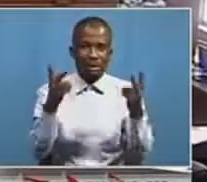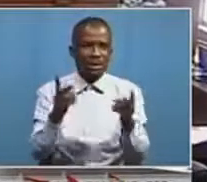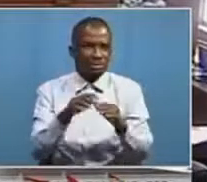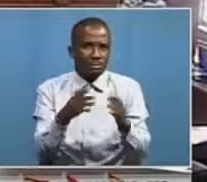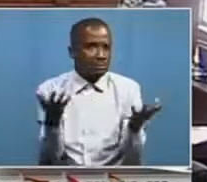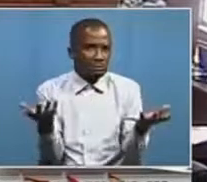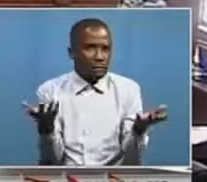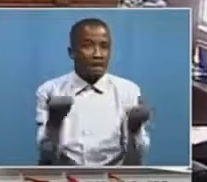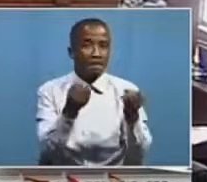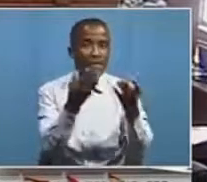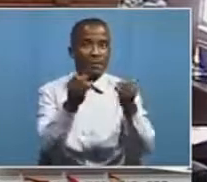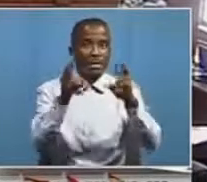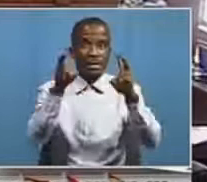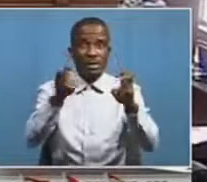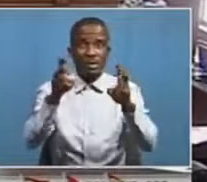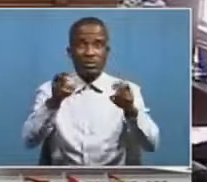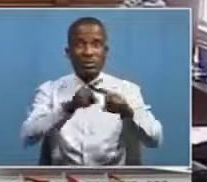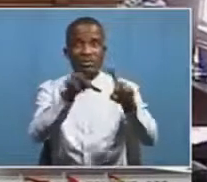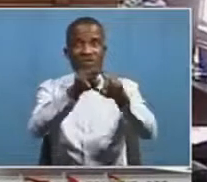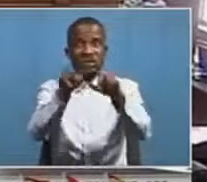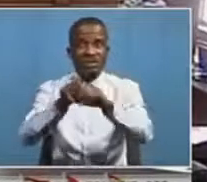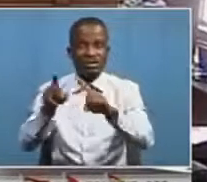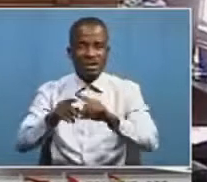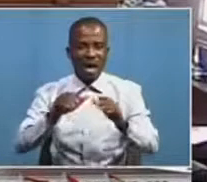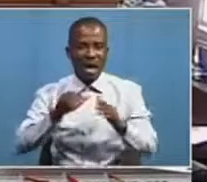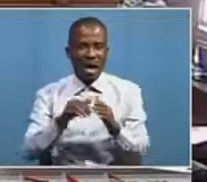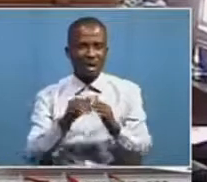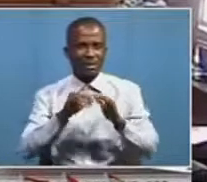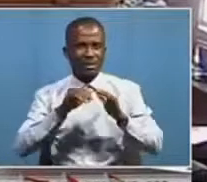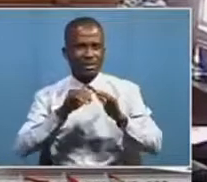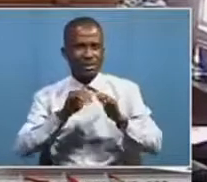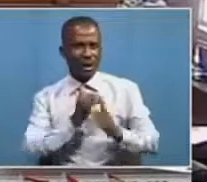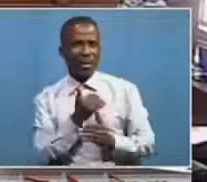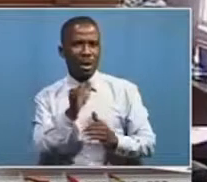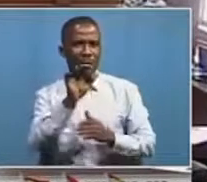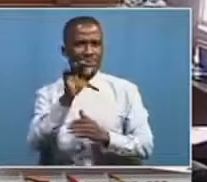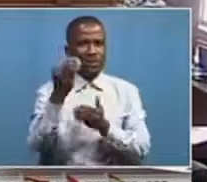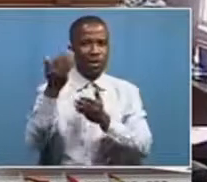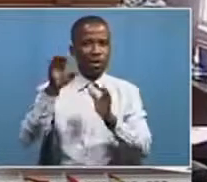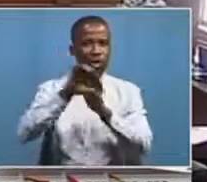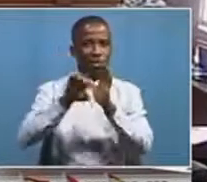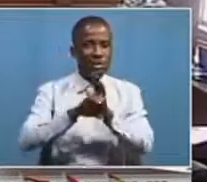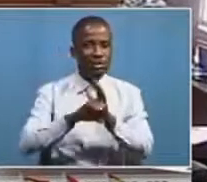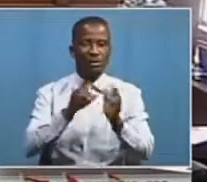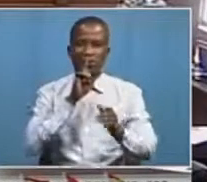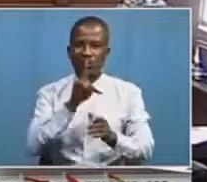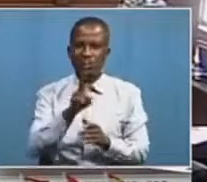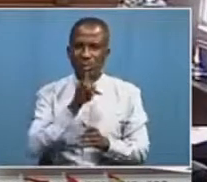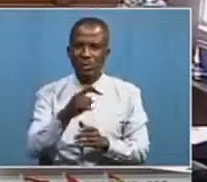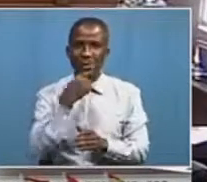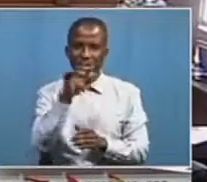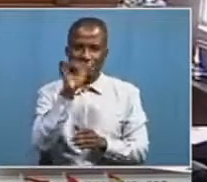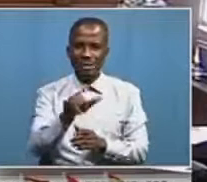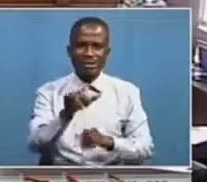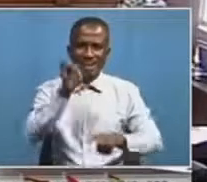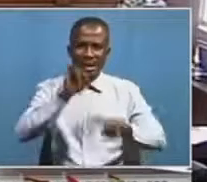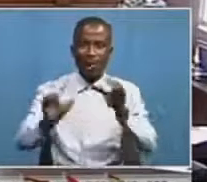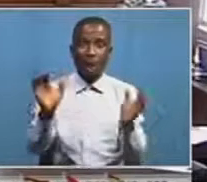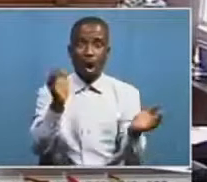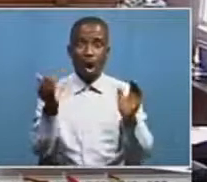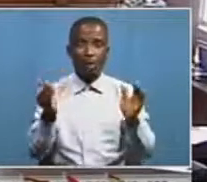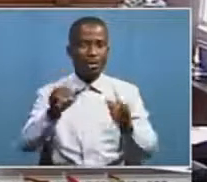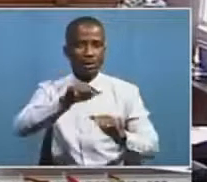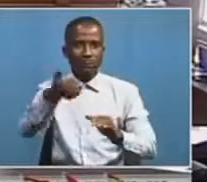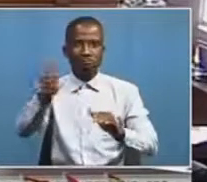the numerous cases on various aspects of our 1992 Constitution. Indeed, I venture to say it cannot be compared to any of